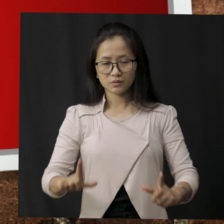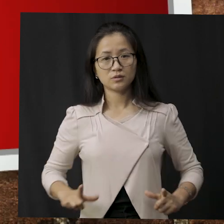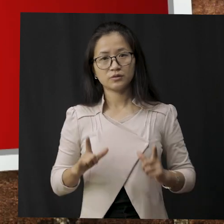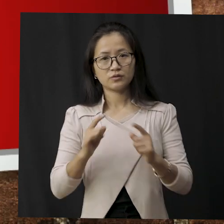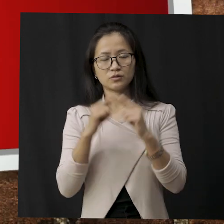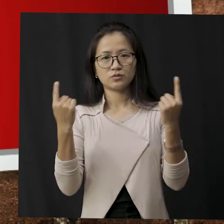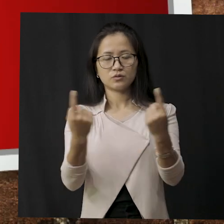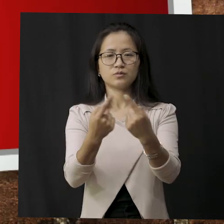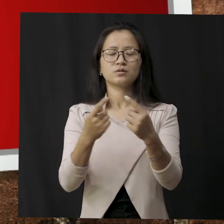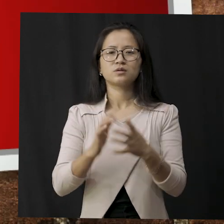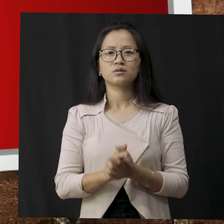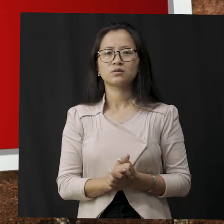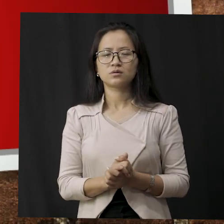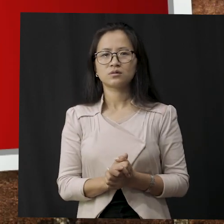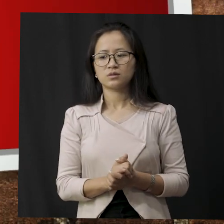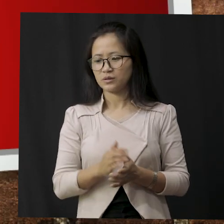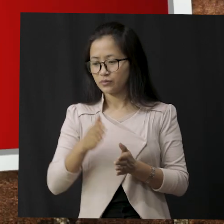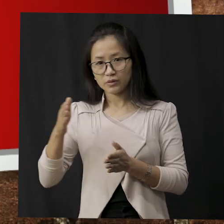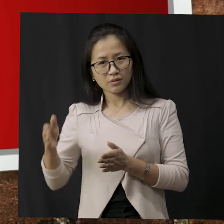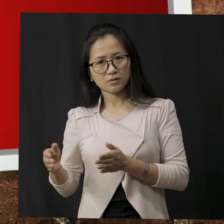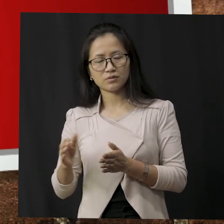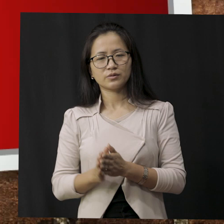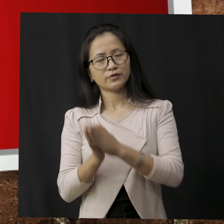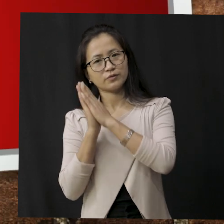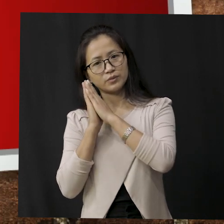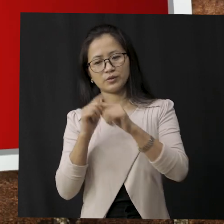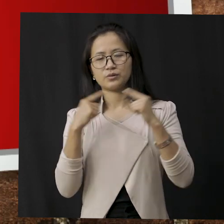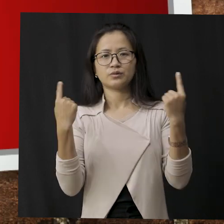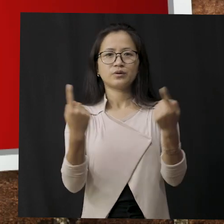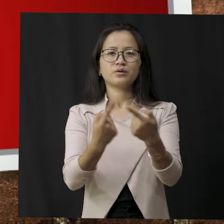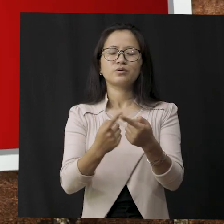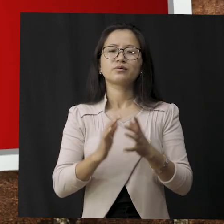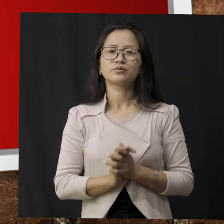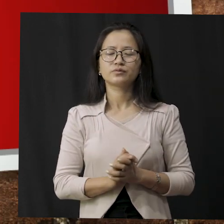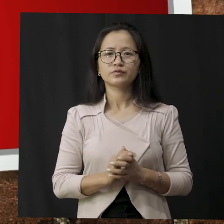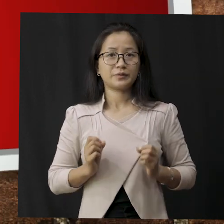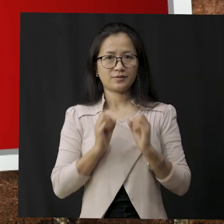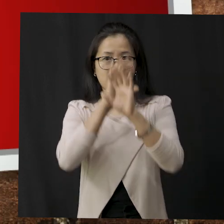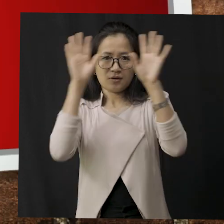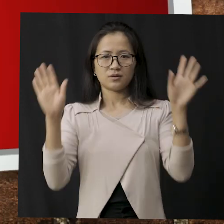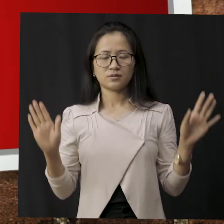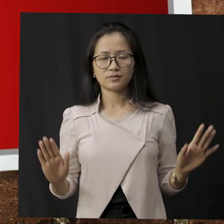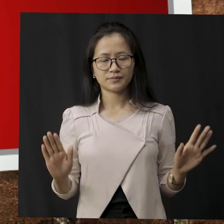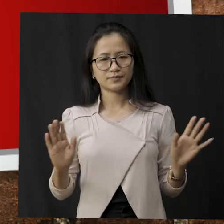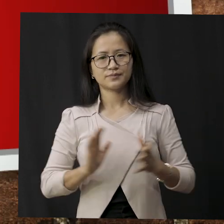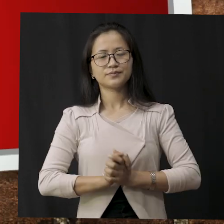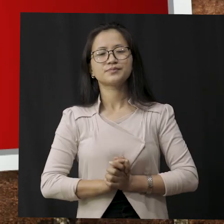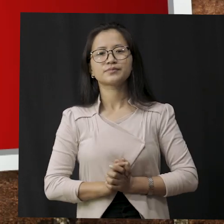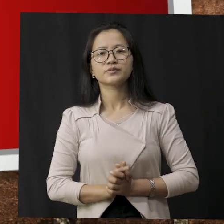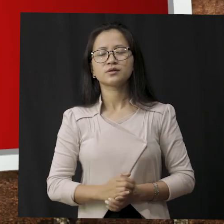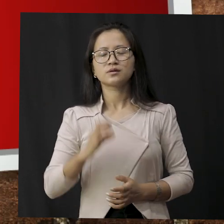room, a small living room, and in the corner we have a bedroom. So it is very exciting, right? So a caravan,